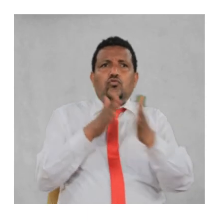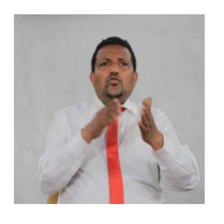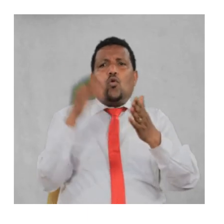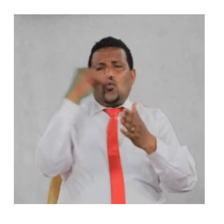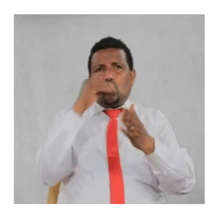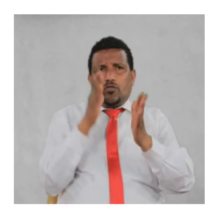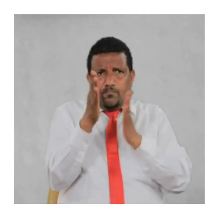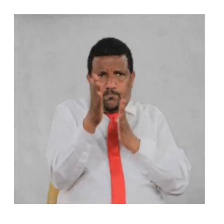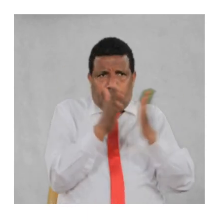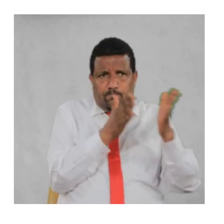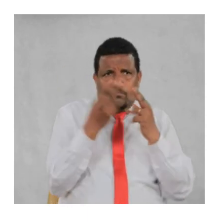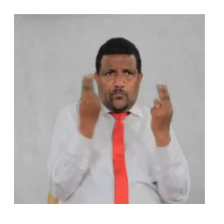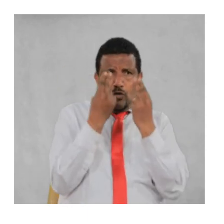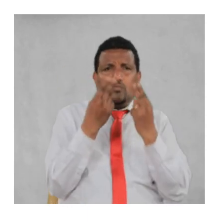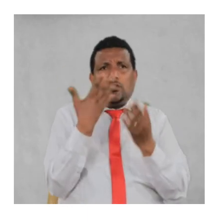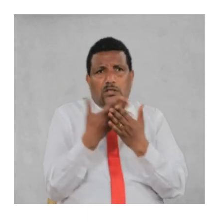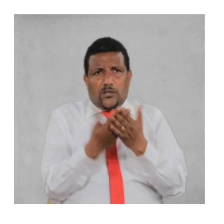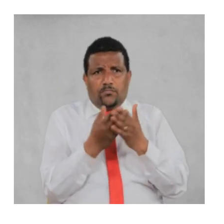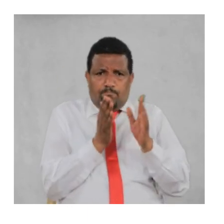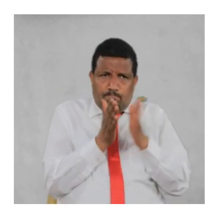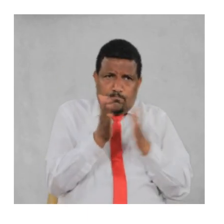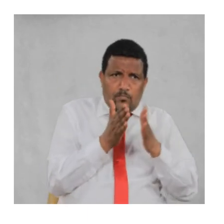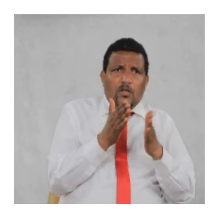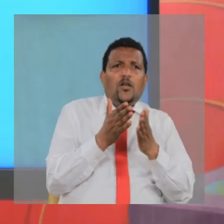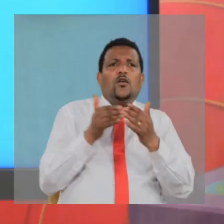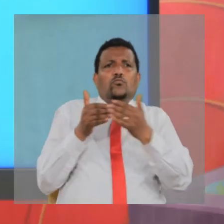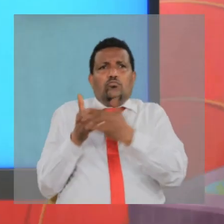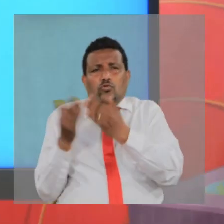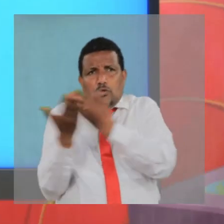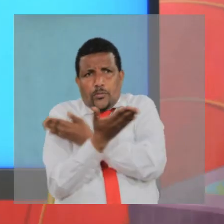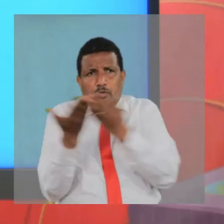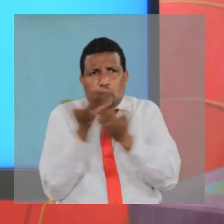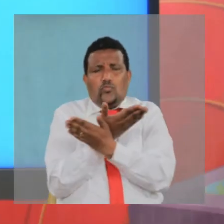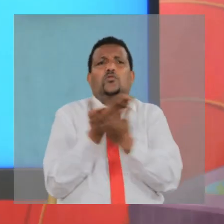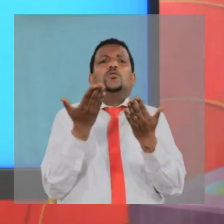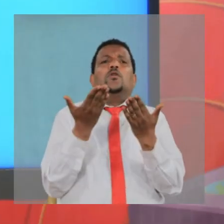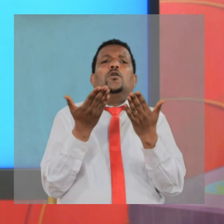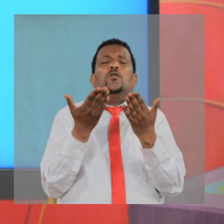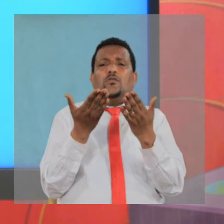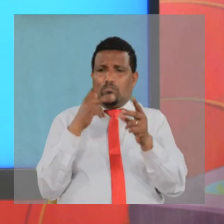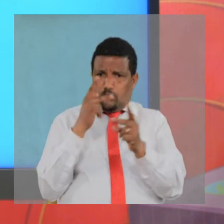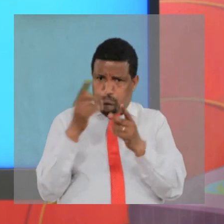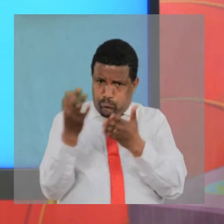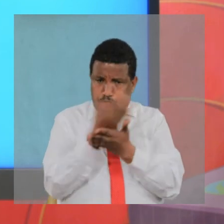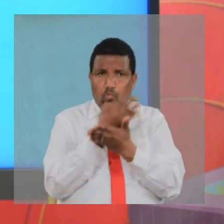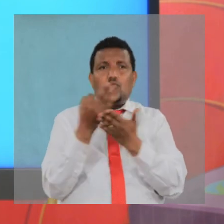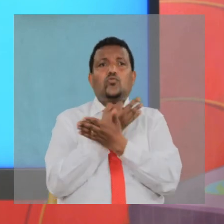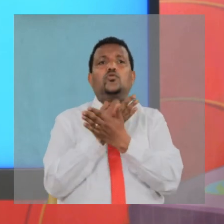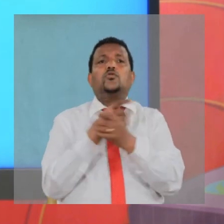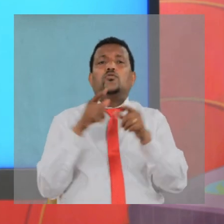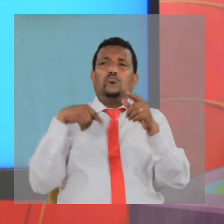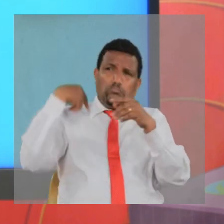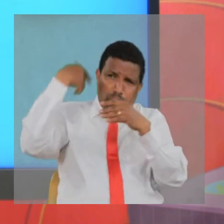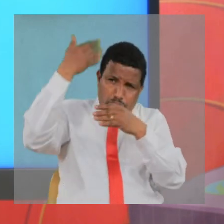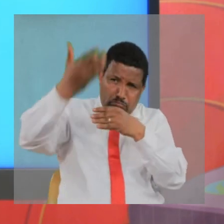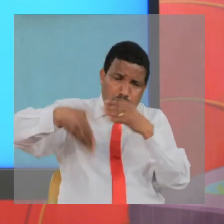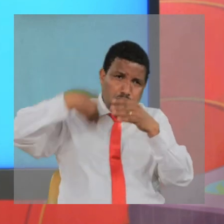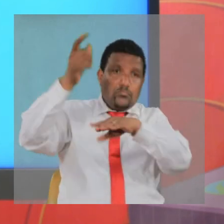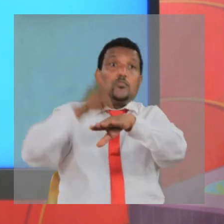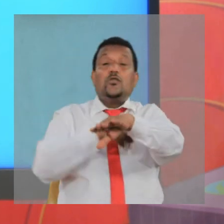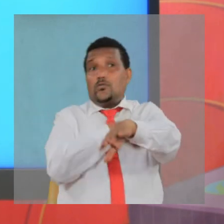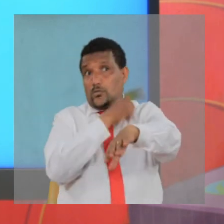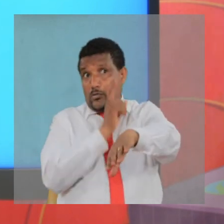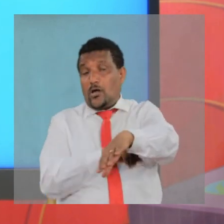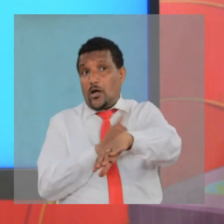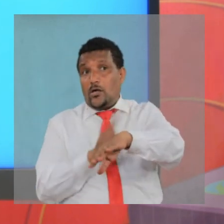consumption, and many close substitutes are expected to be produced through time, and the demand for a